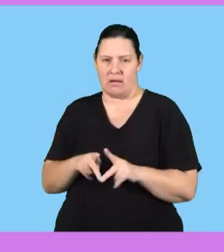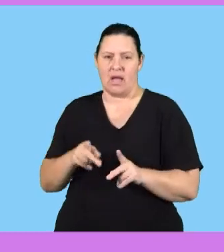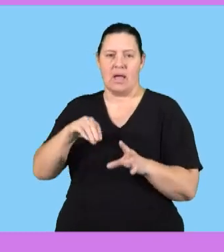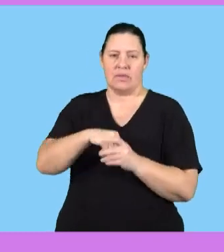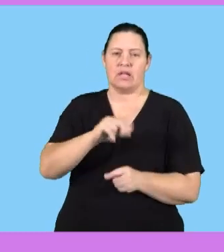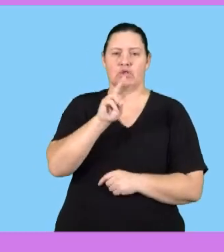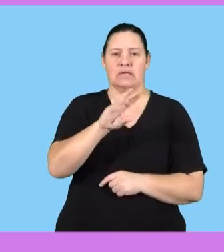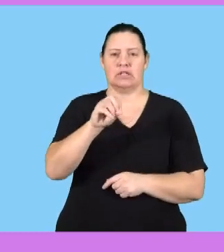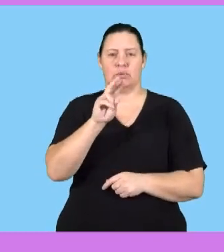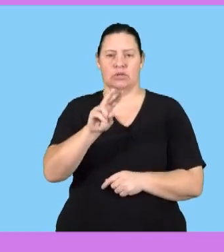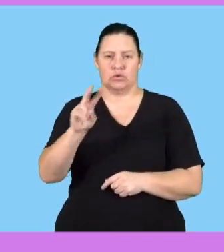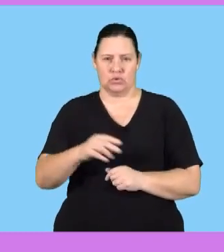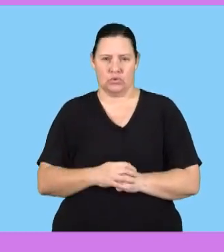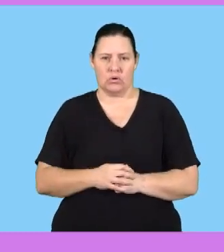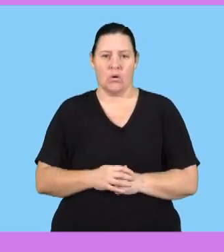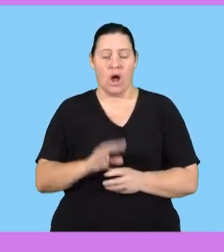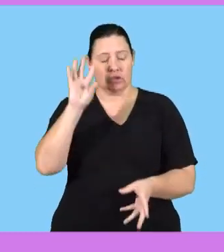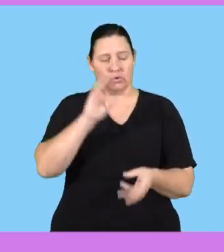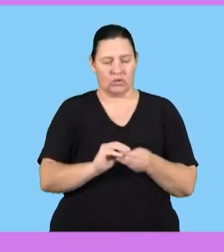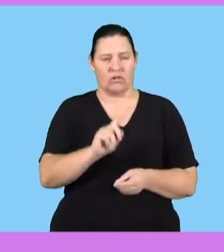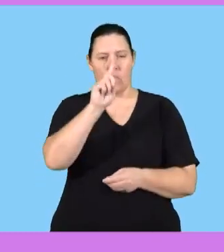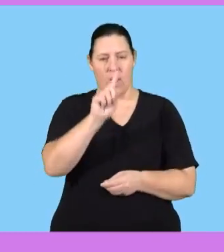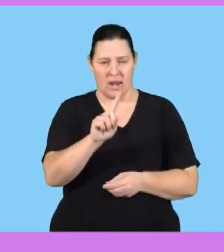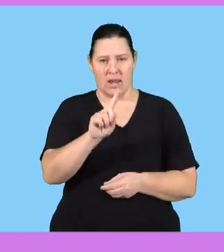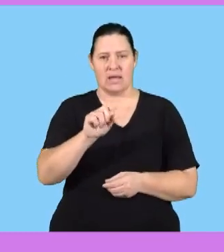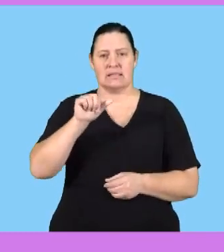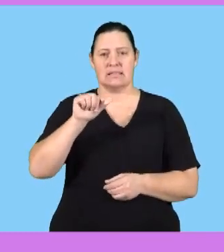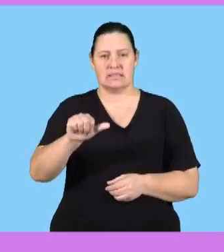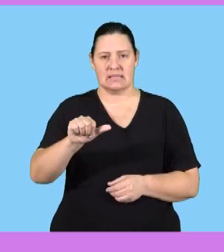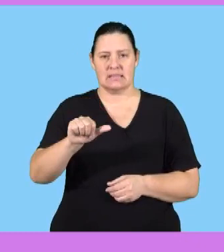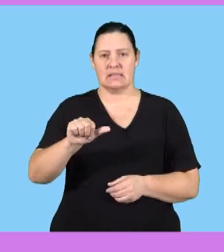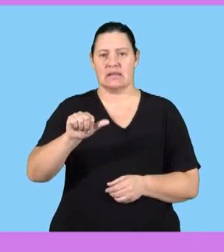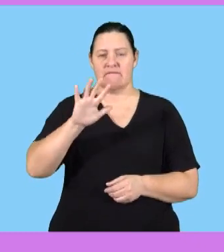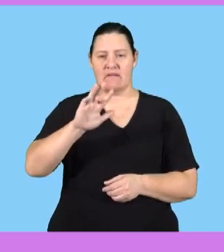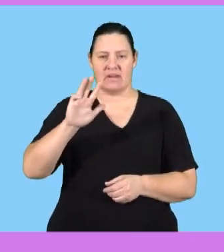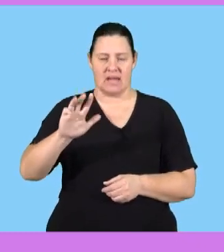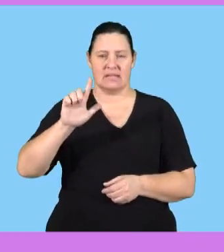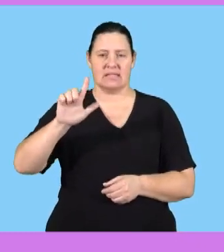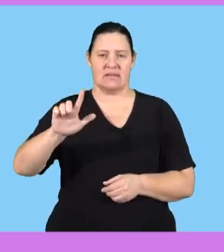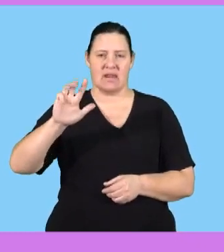National Park in 2022 if a total of